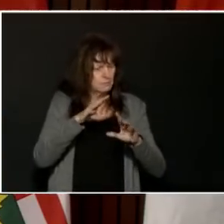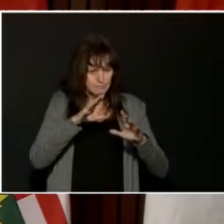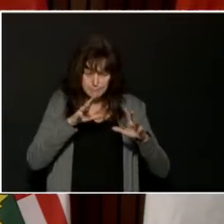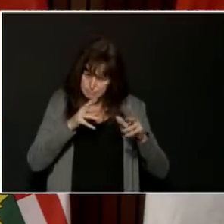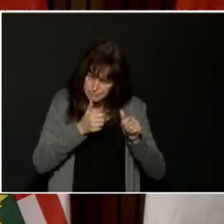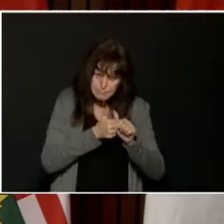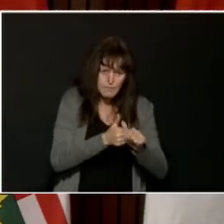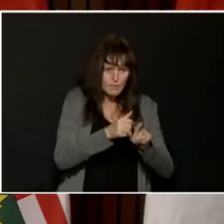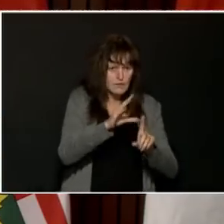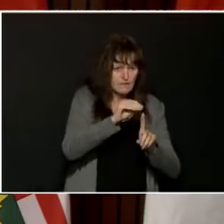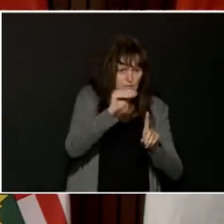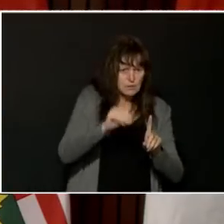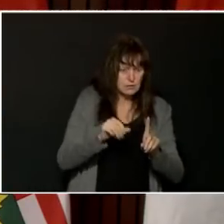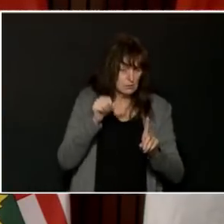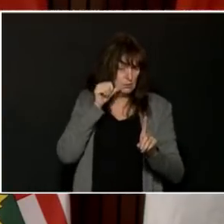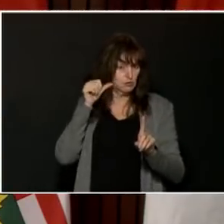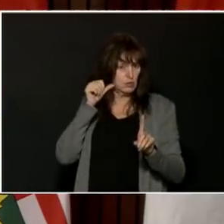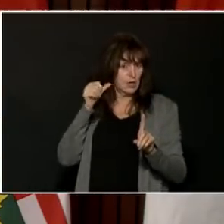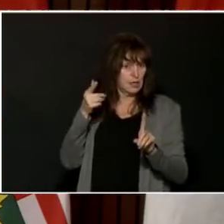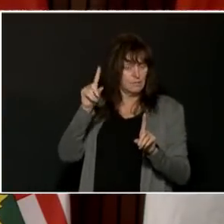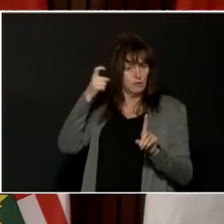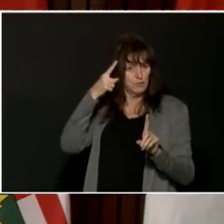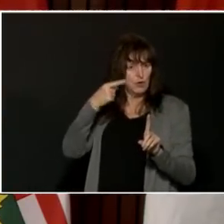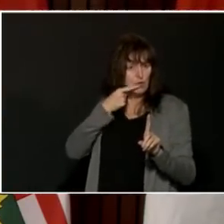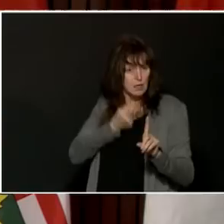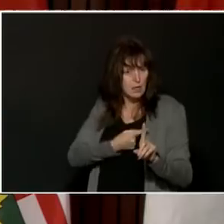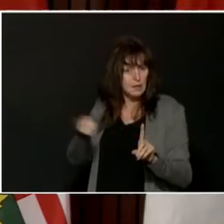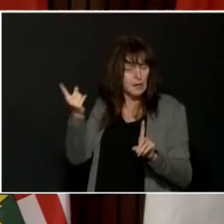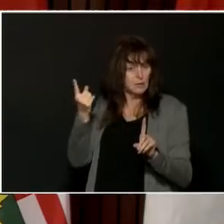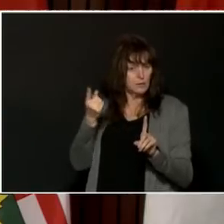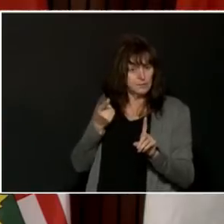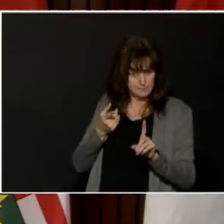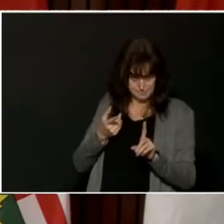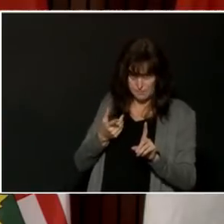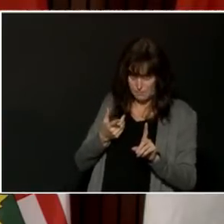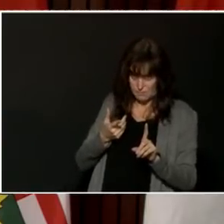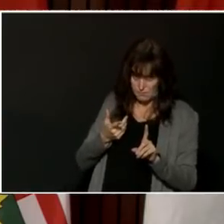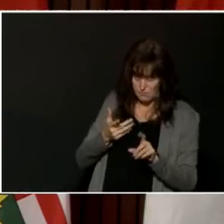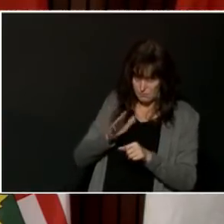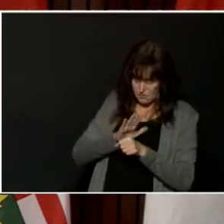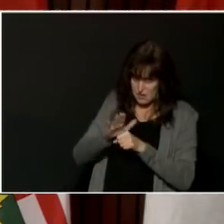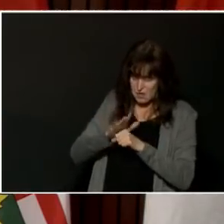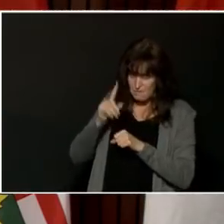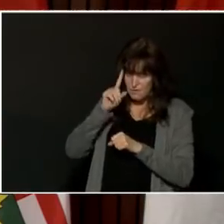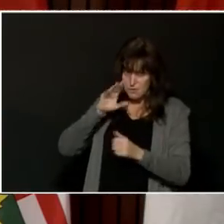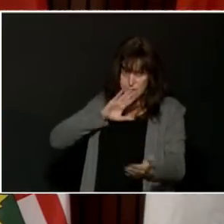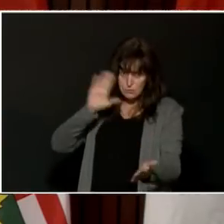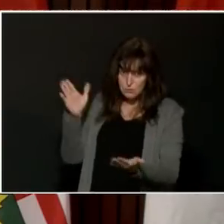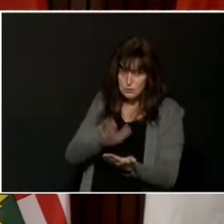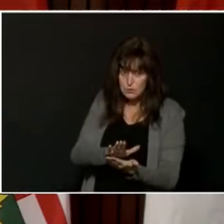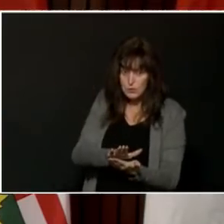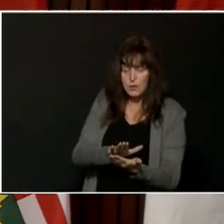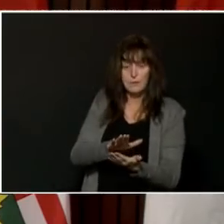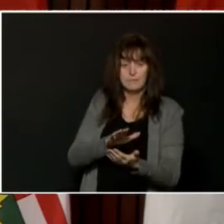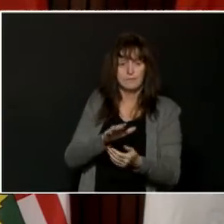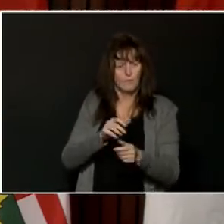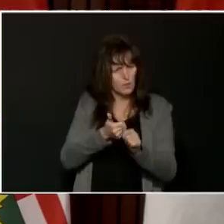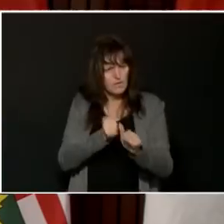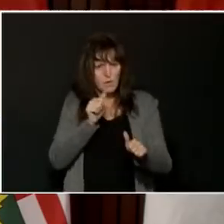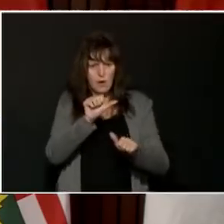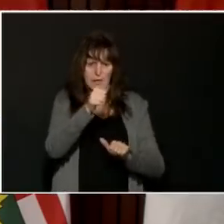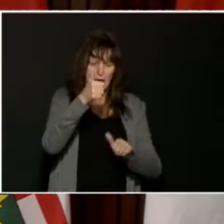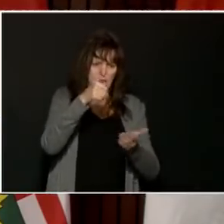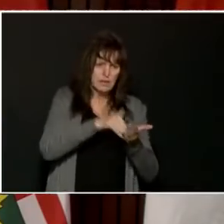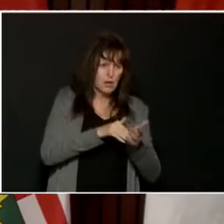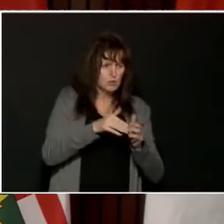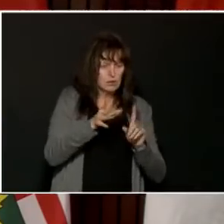be enough to avoid that 10,000 a day scenario? So anything in that, any measures will help